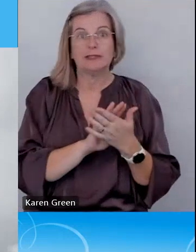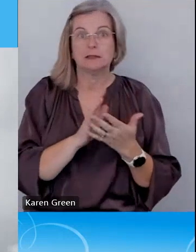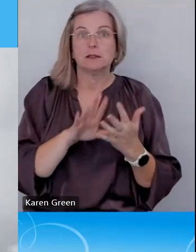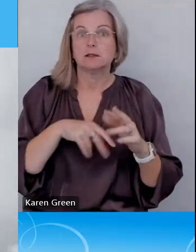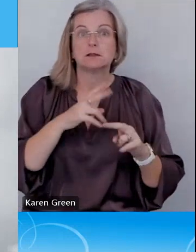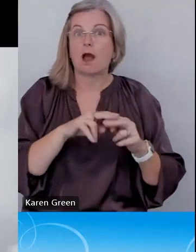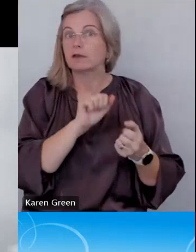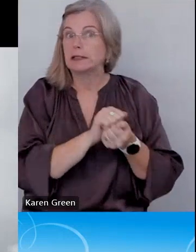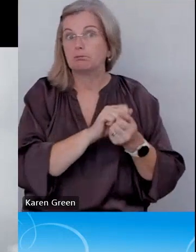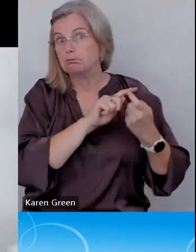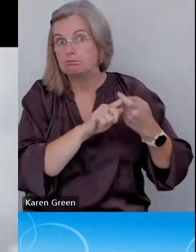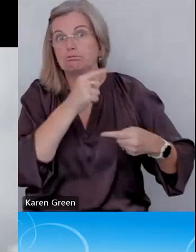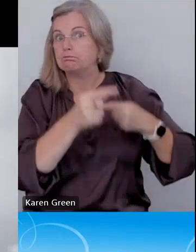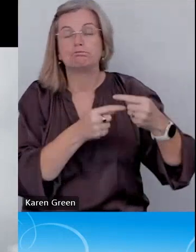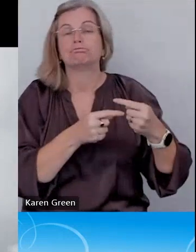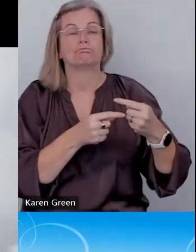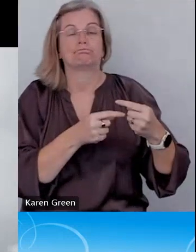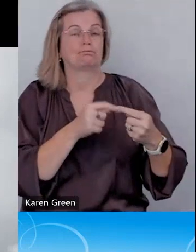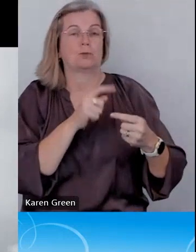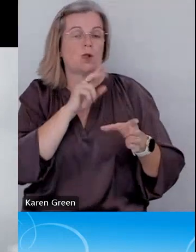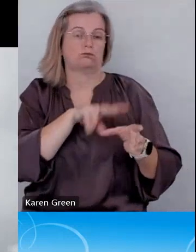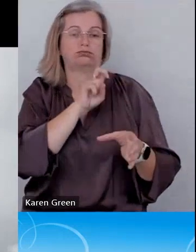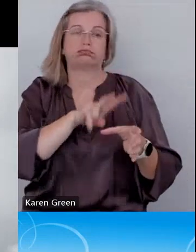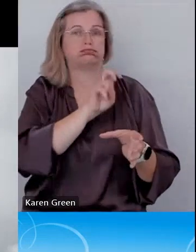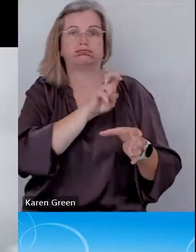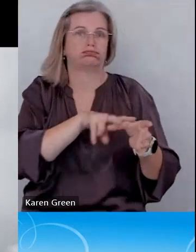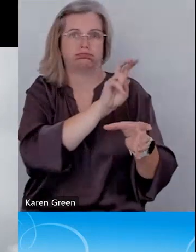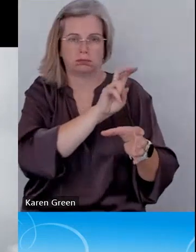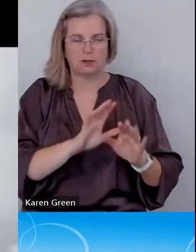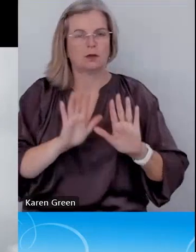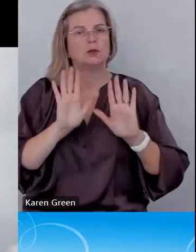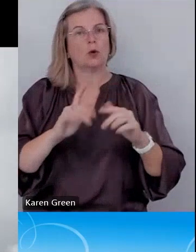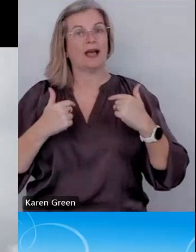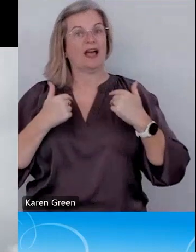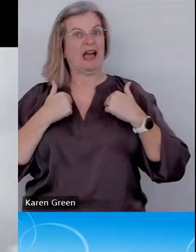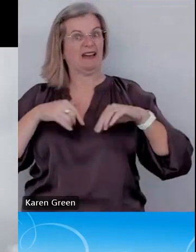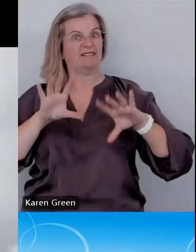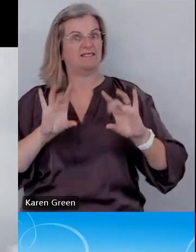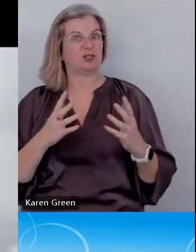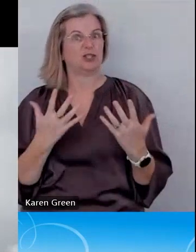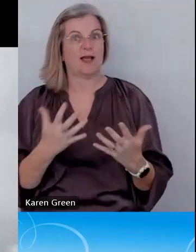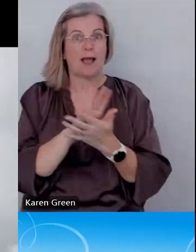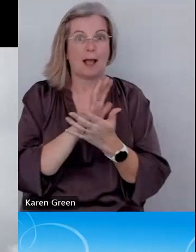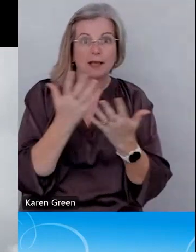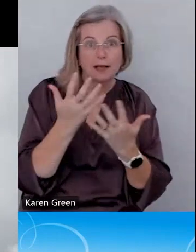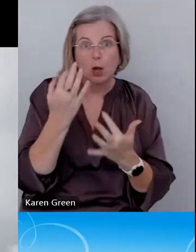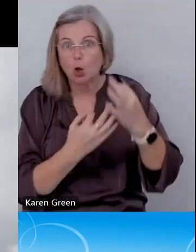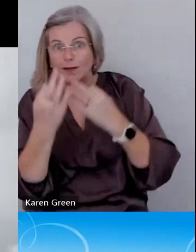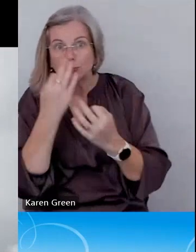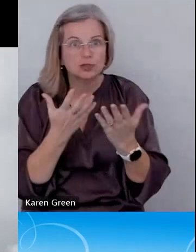overall. So I'm going to finish there, and I'll be very happy to take any questions during the Q&A. Thank